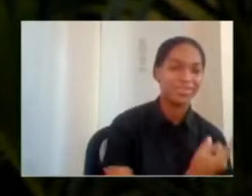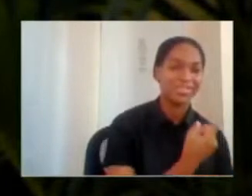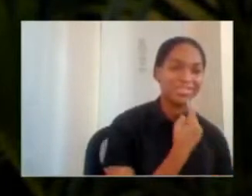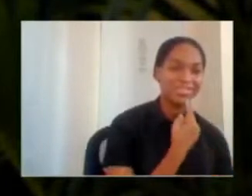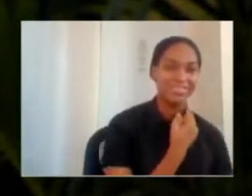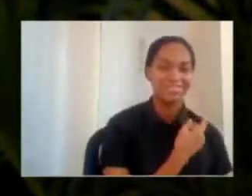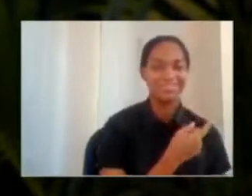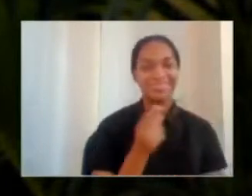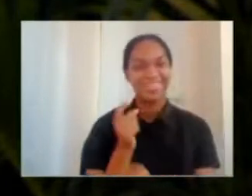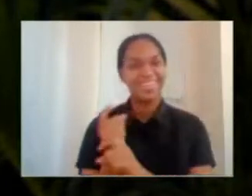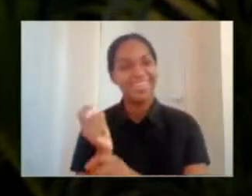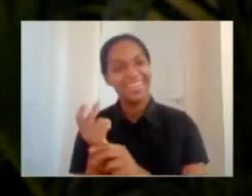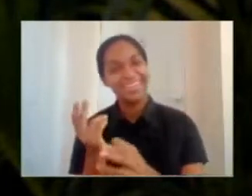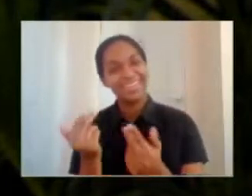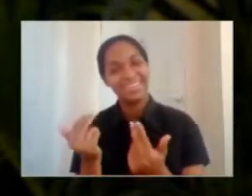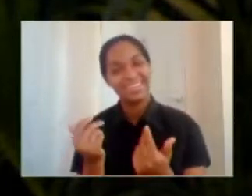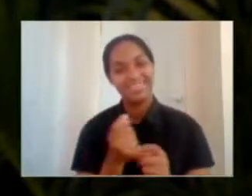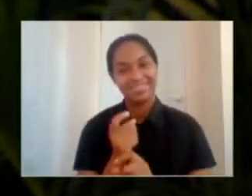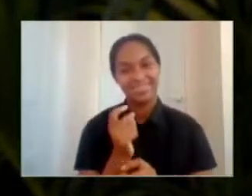Why not?